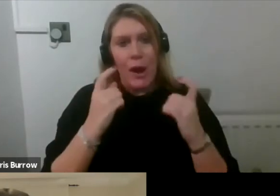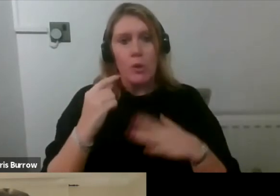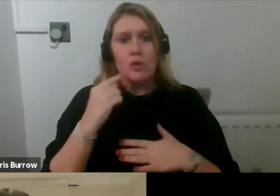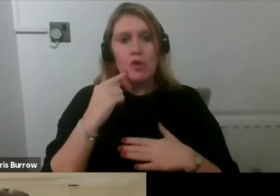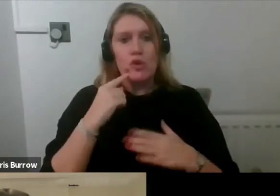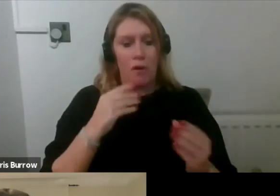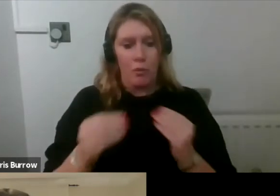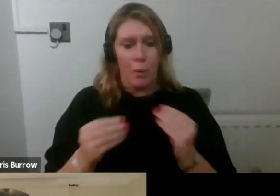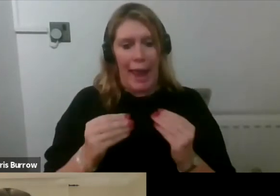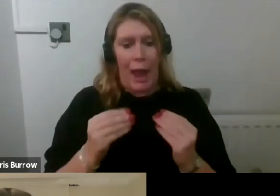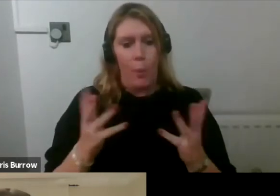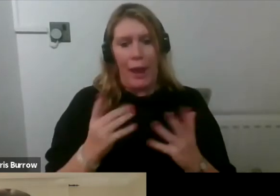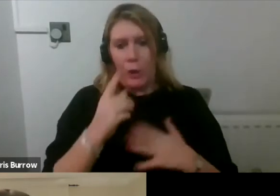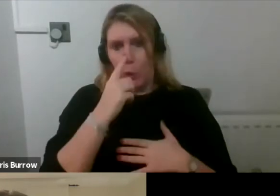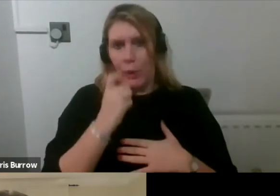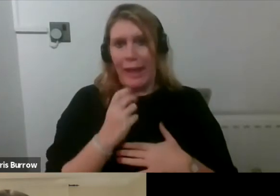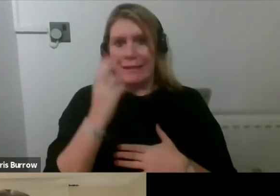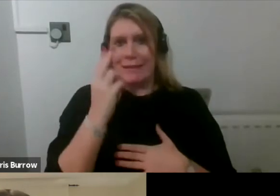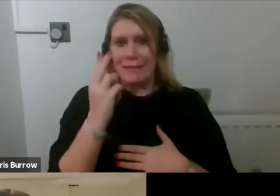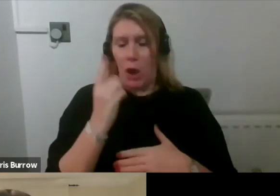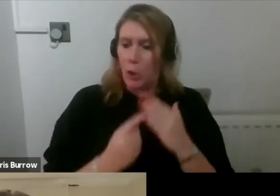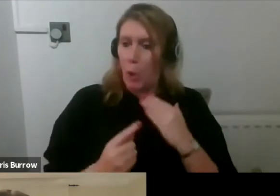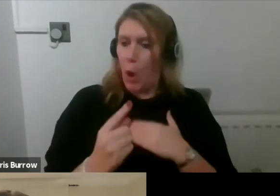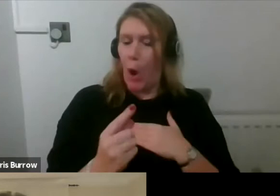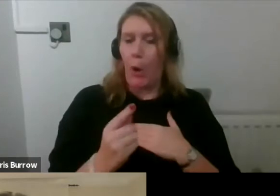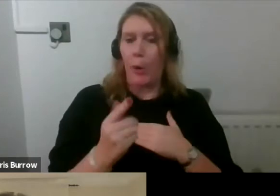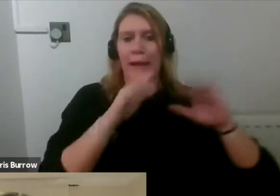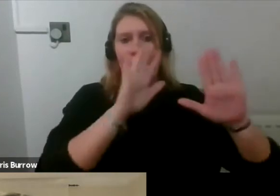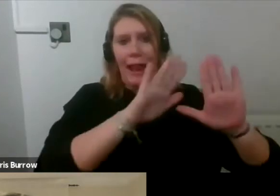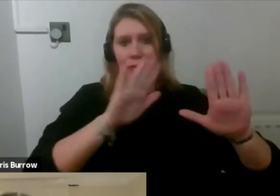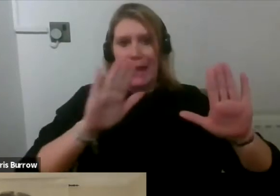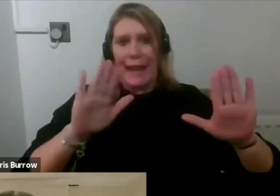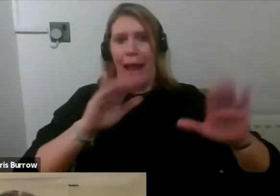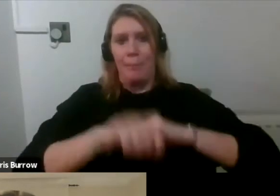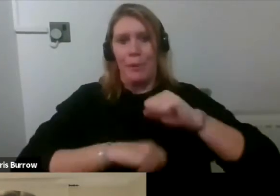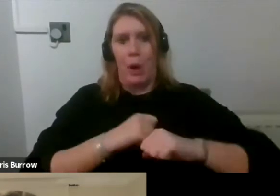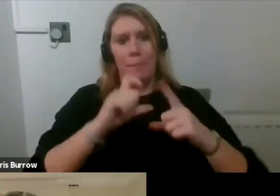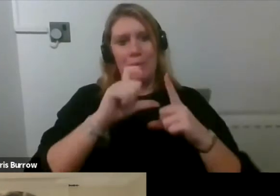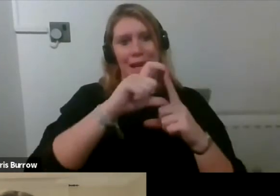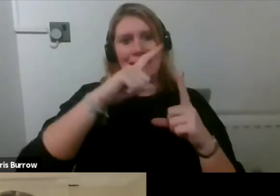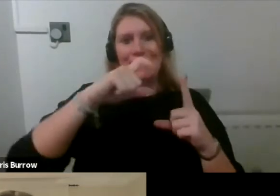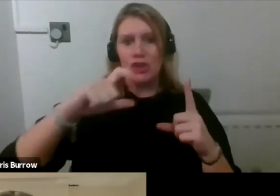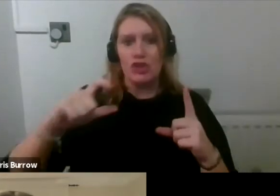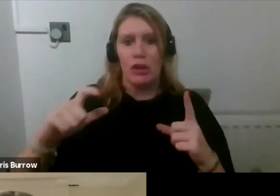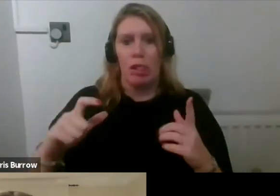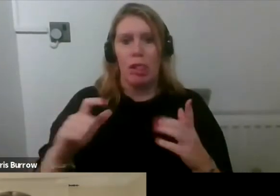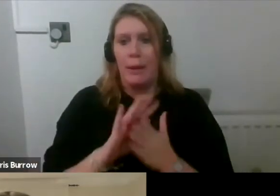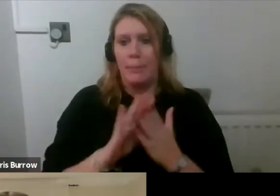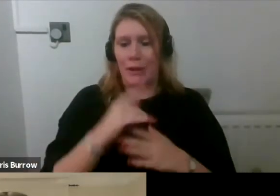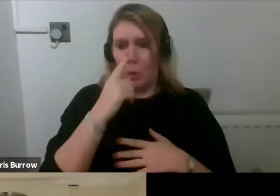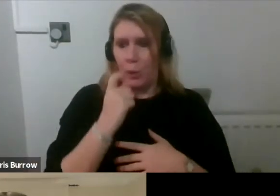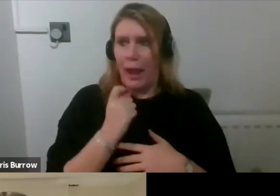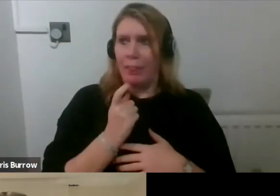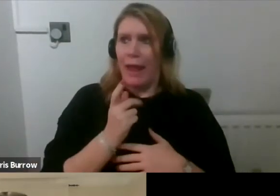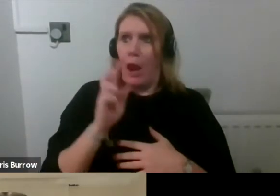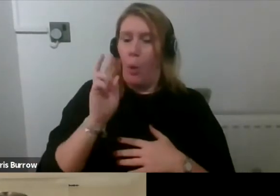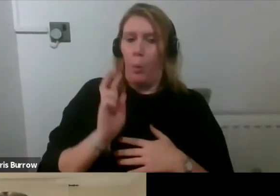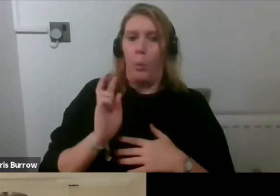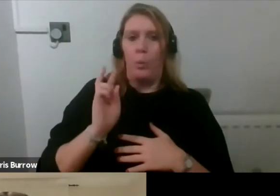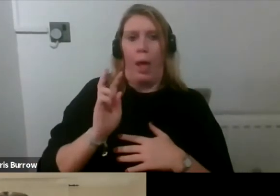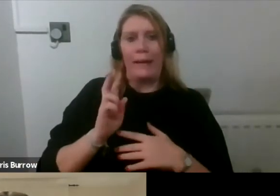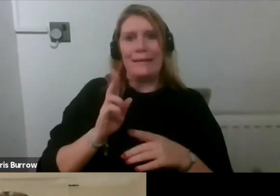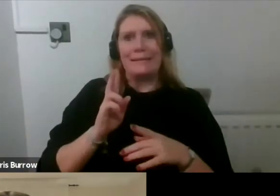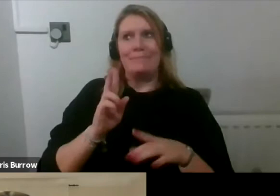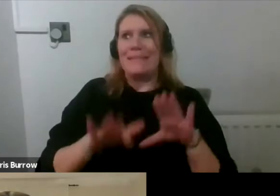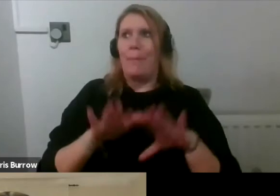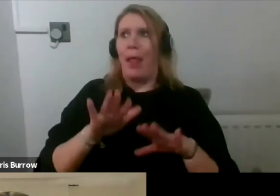own gallery and you put the images in as digital, and you can kind of navigate around almost like you're in Google Street